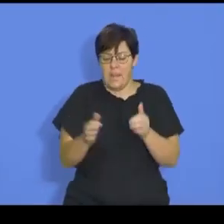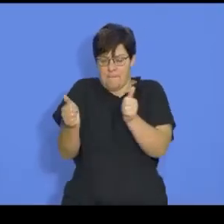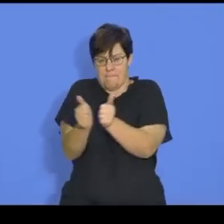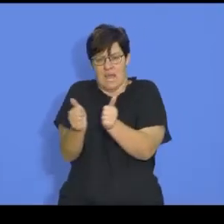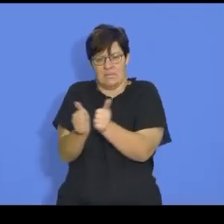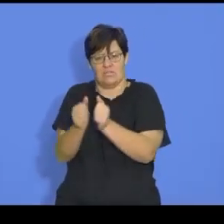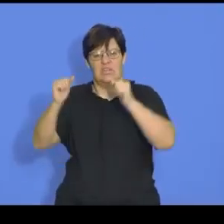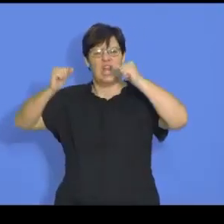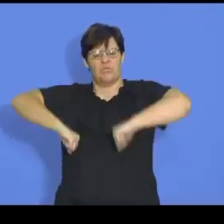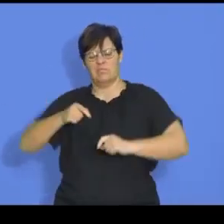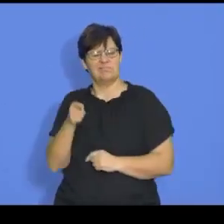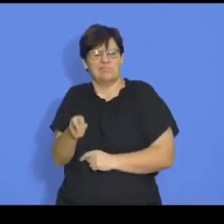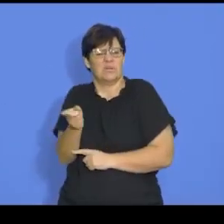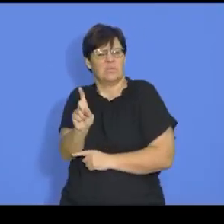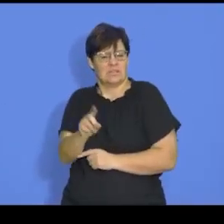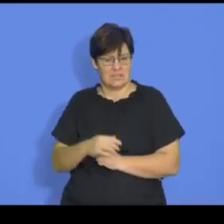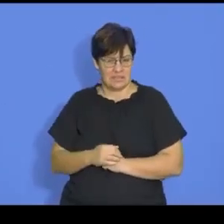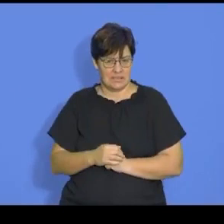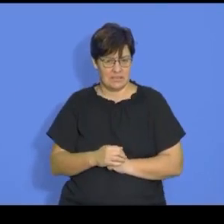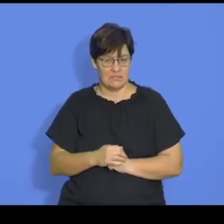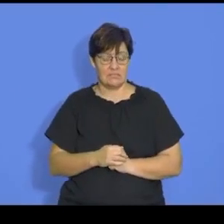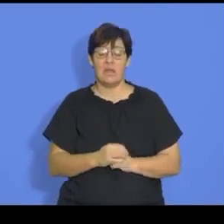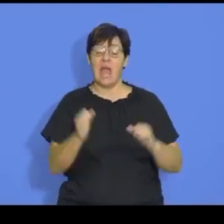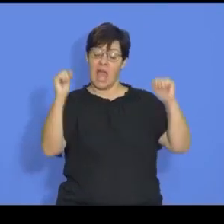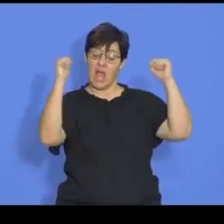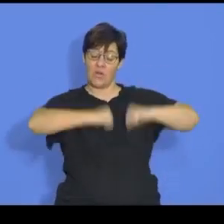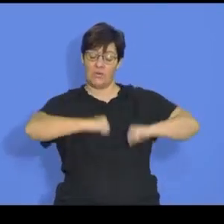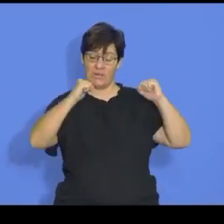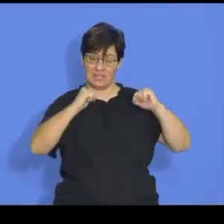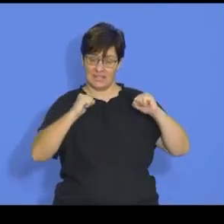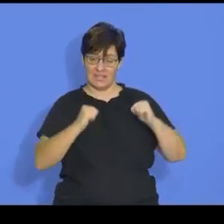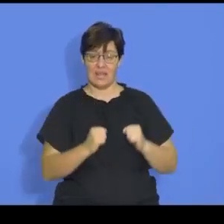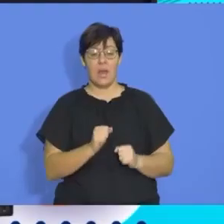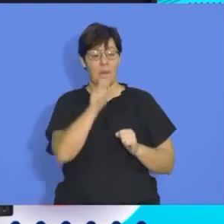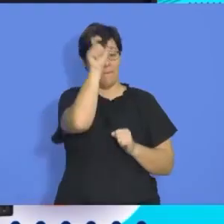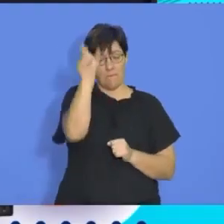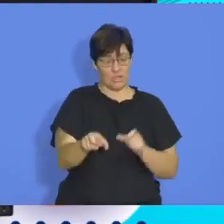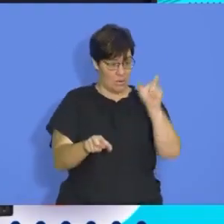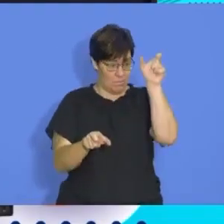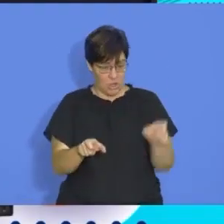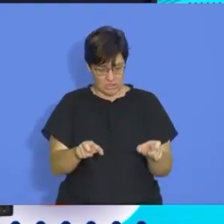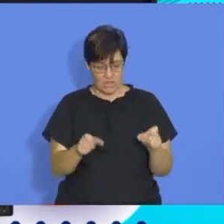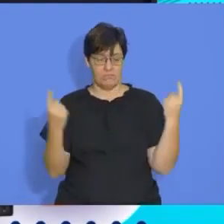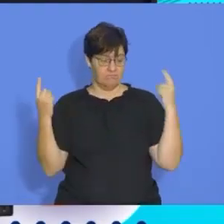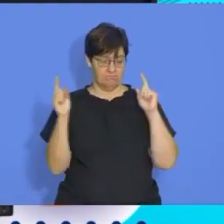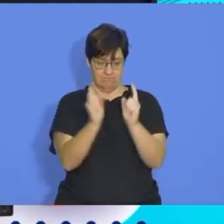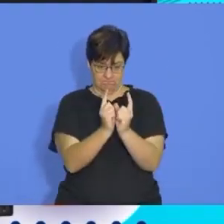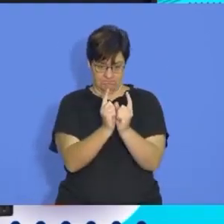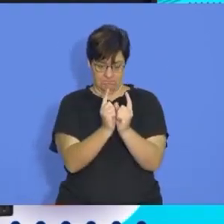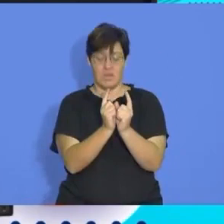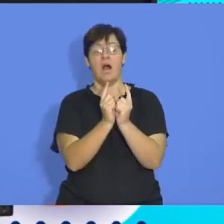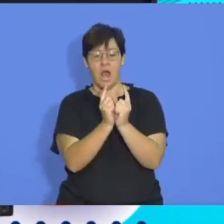a partnership agreement. So obviously an agreement, you've got two people coming